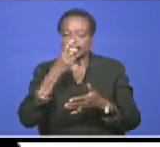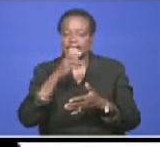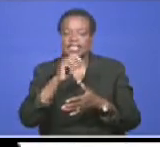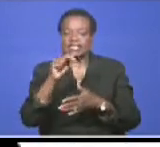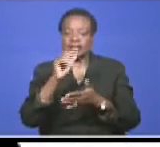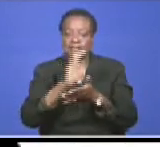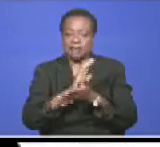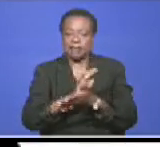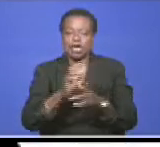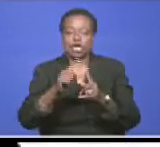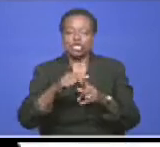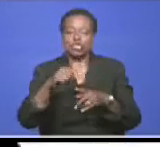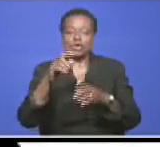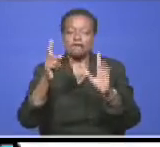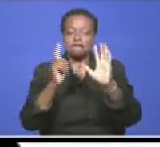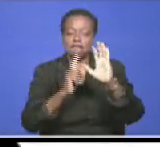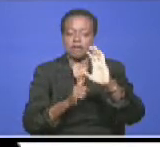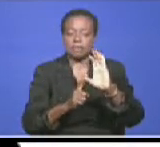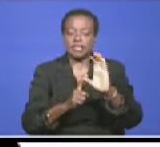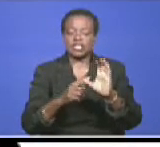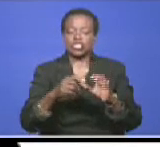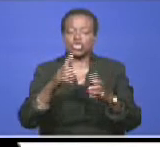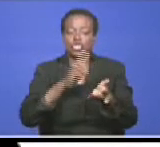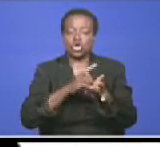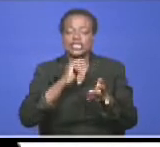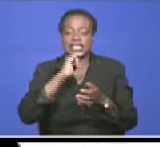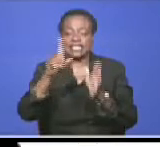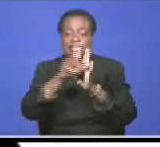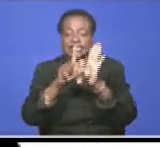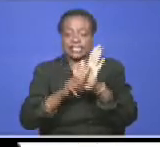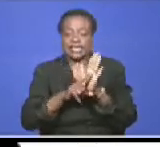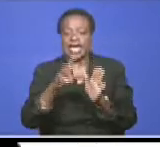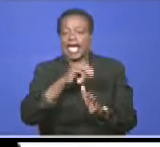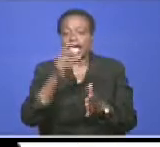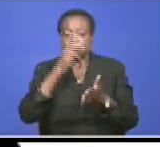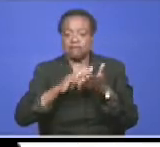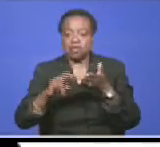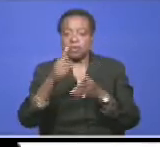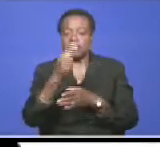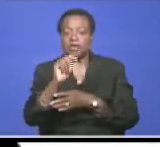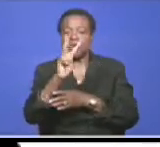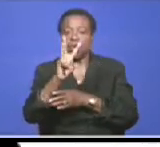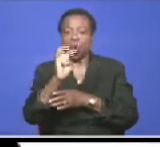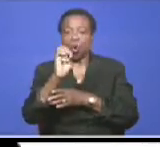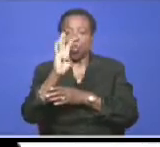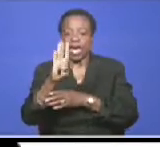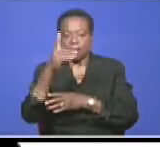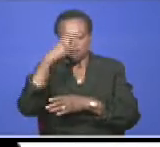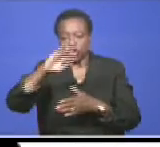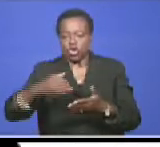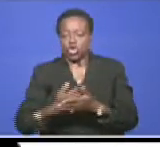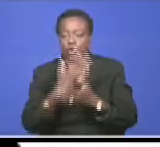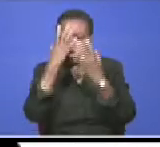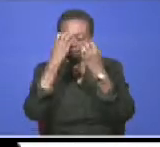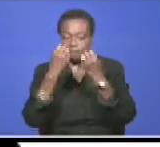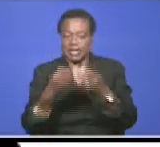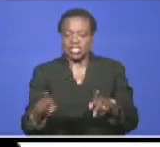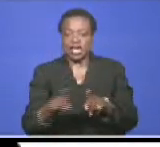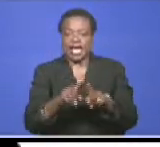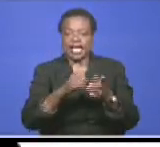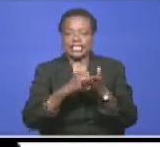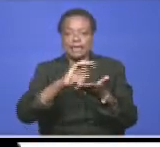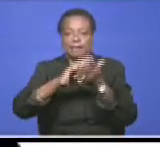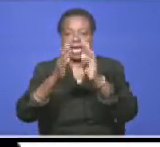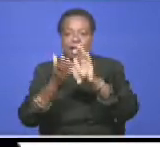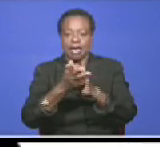confirm your practitioner is listed. And finally, you must also review the web for new information as it becomes